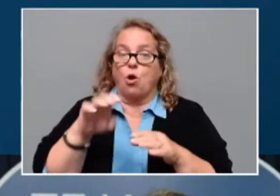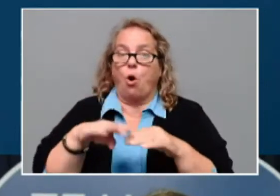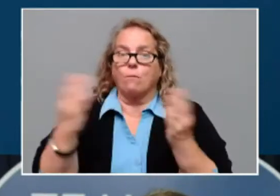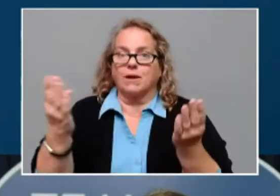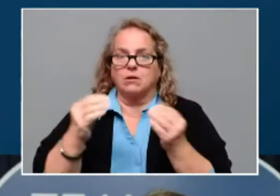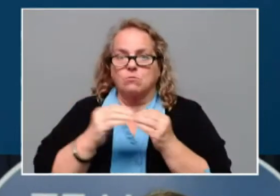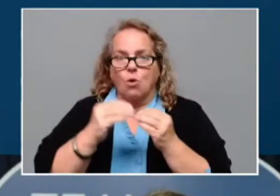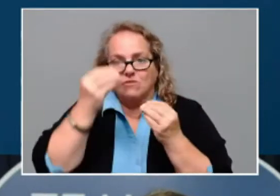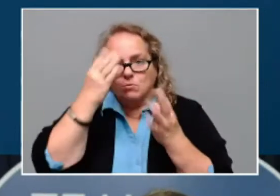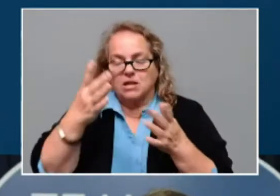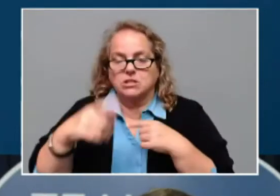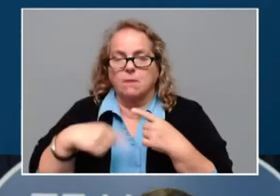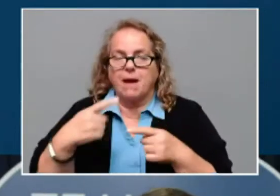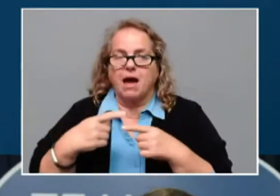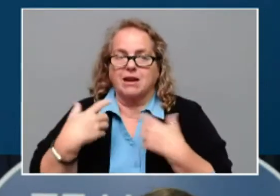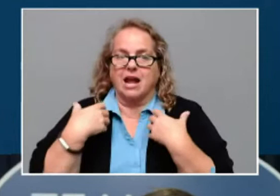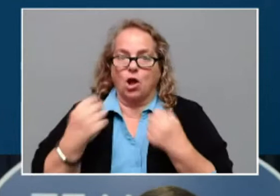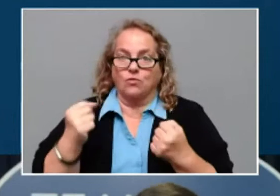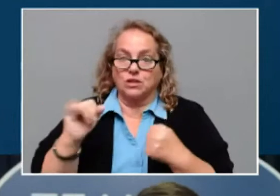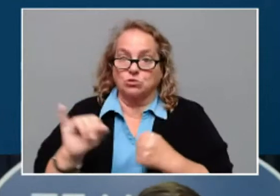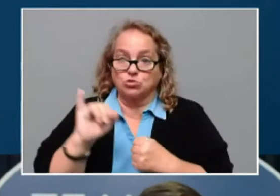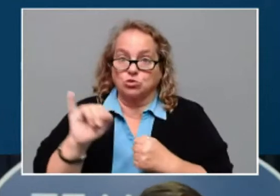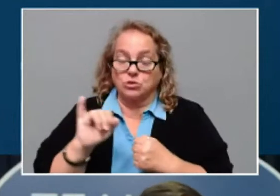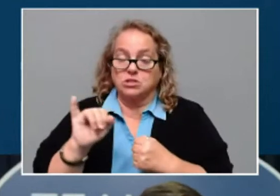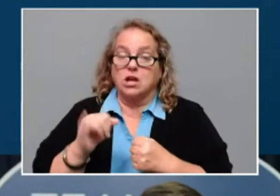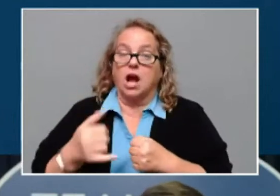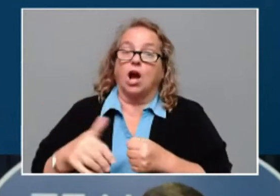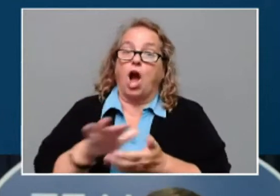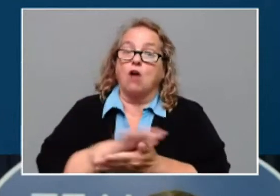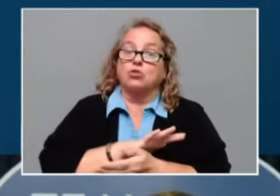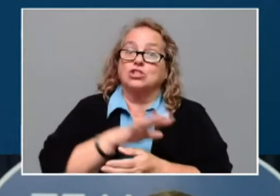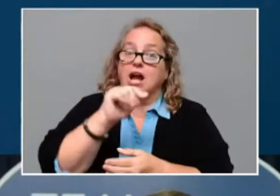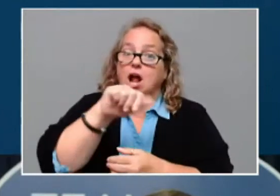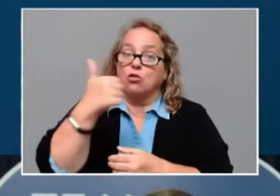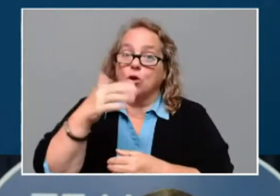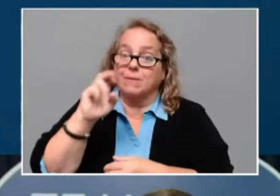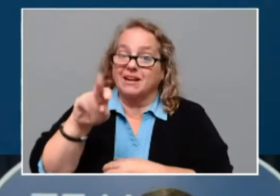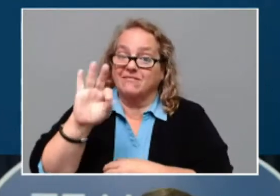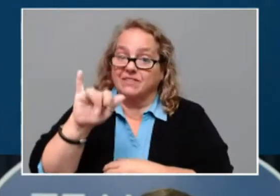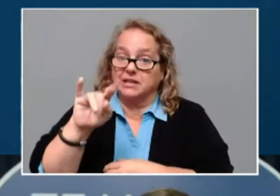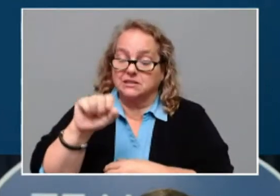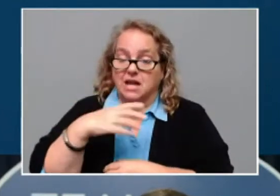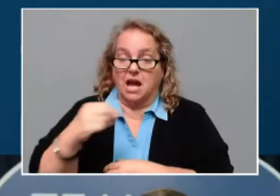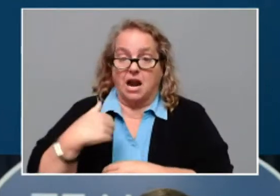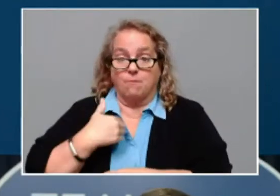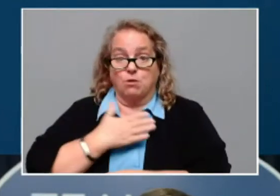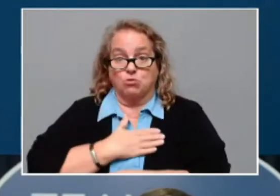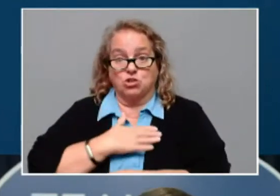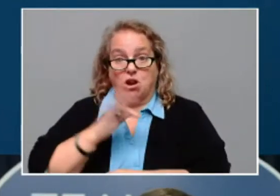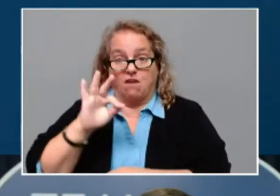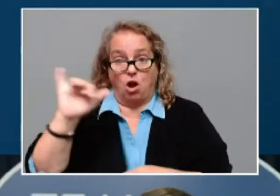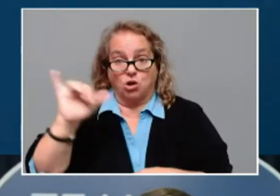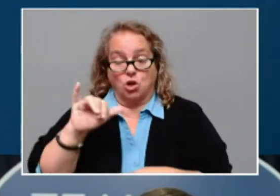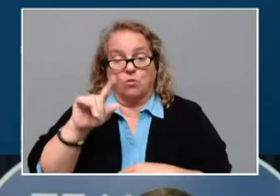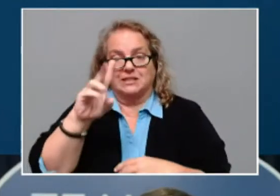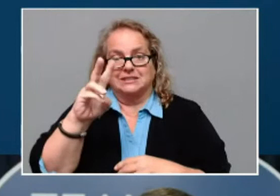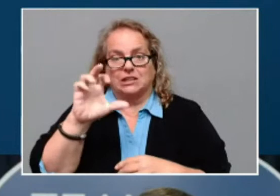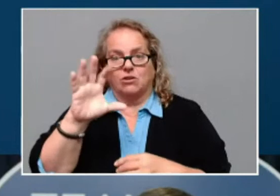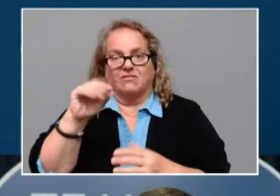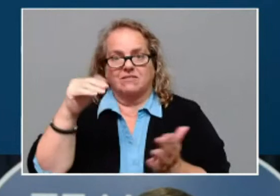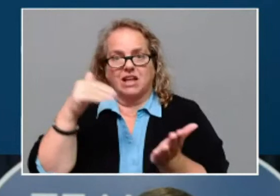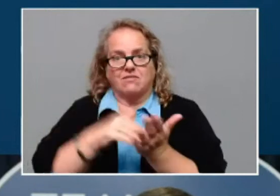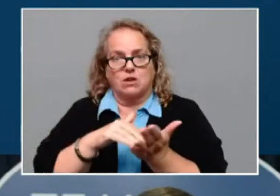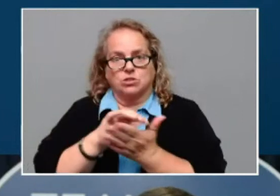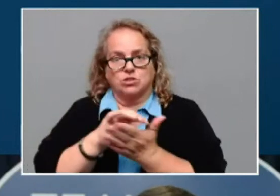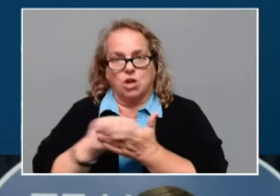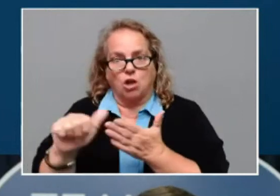insurance coverage and other benefits. I'm also appreciative of the $650,000 in the American Rescue Plan grant funding